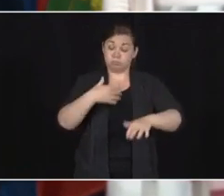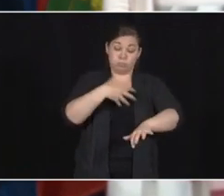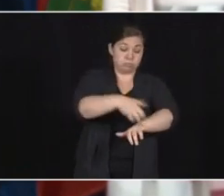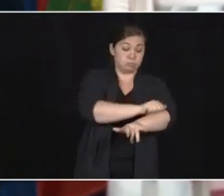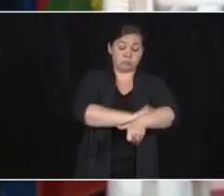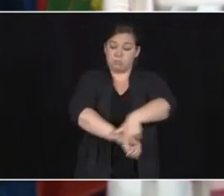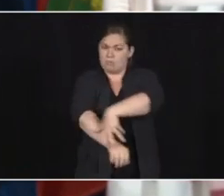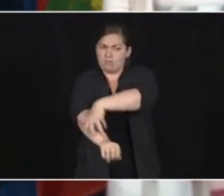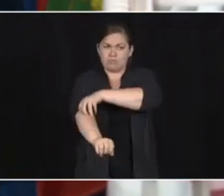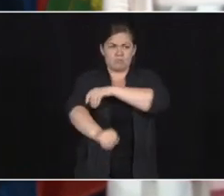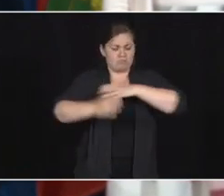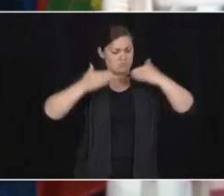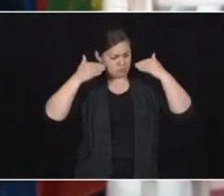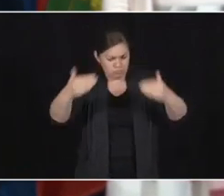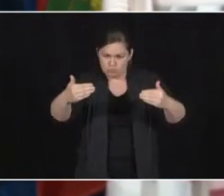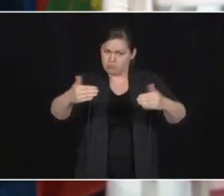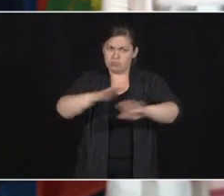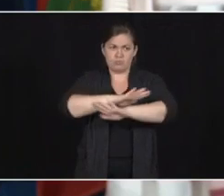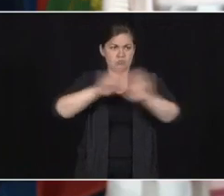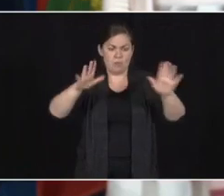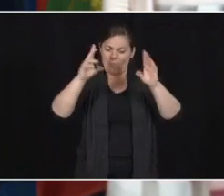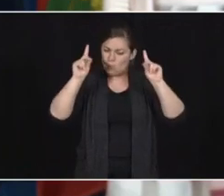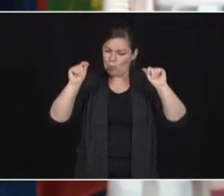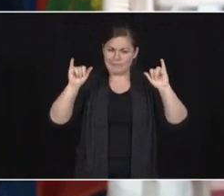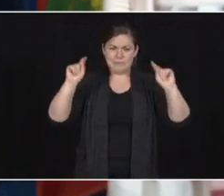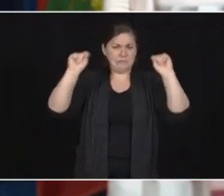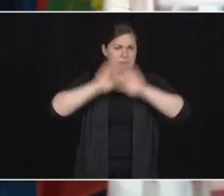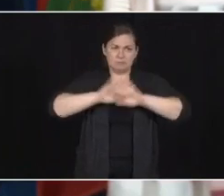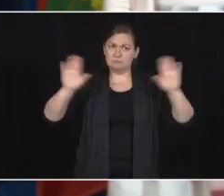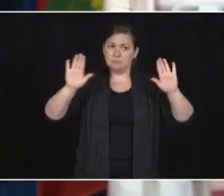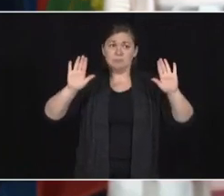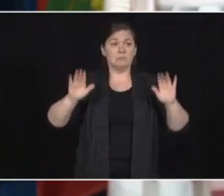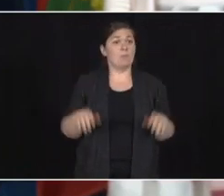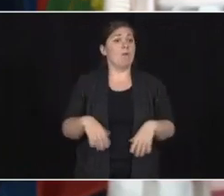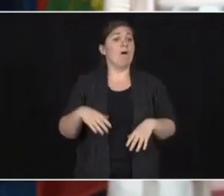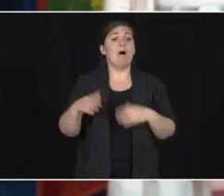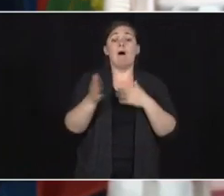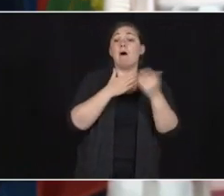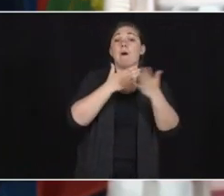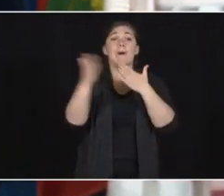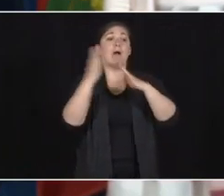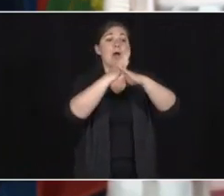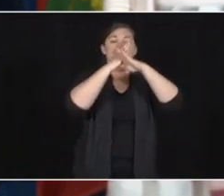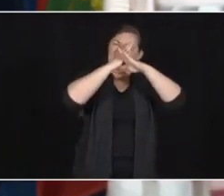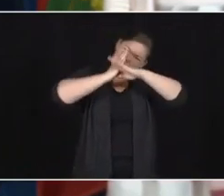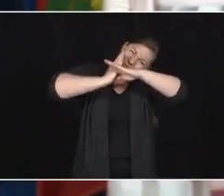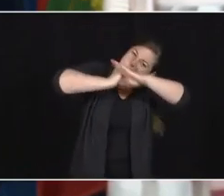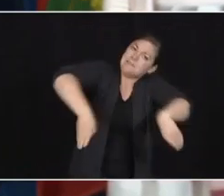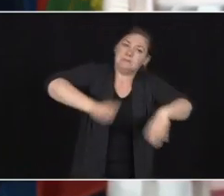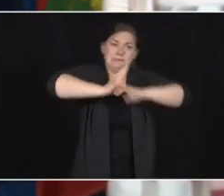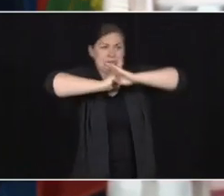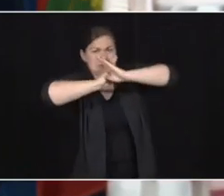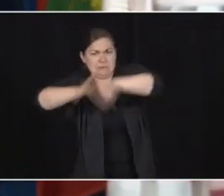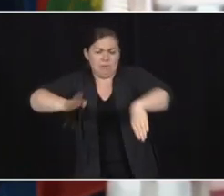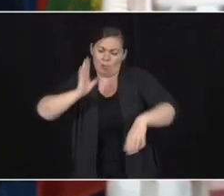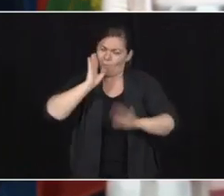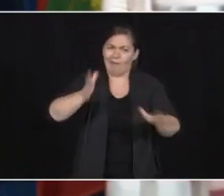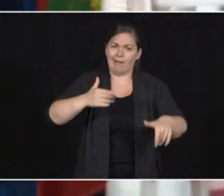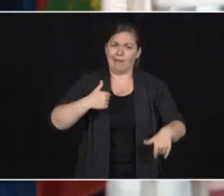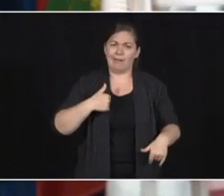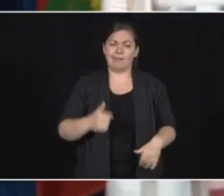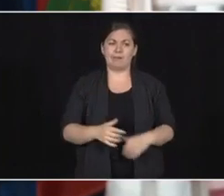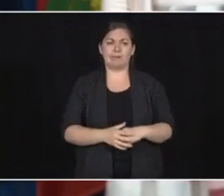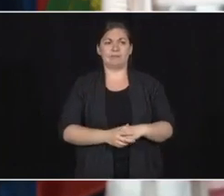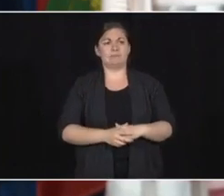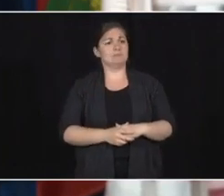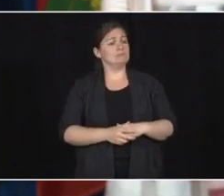moving, and we're going to get it done. And if we got to break down that brick wall to get it done, we'll break down that brick wall to get it done. But I want to be very clear and